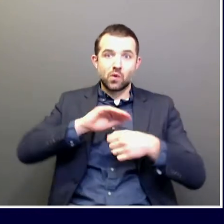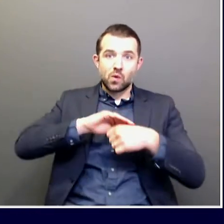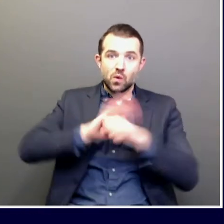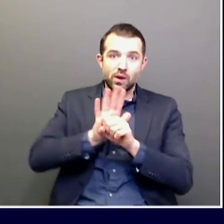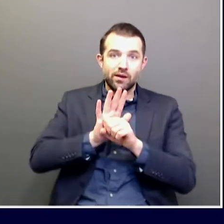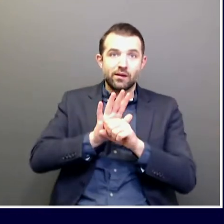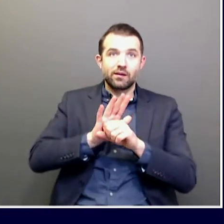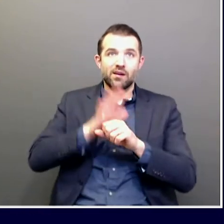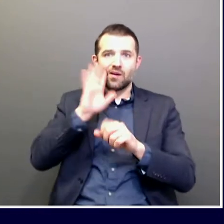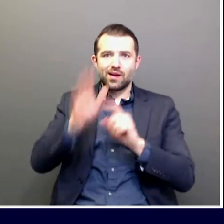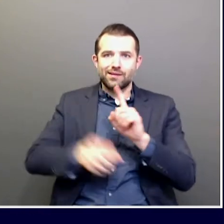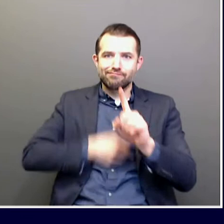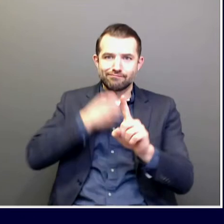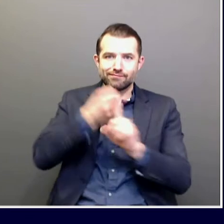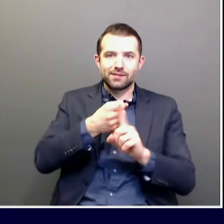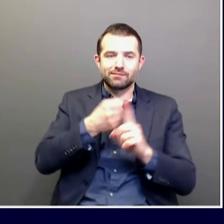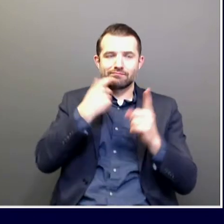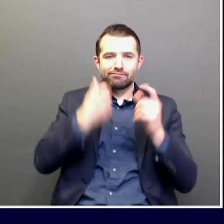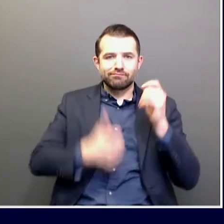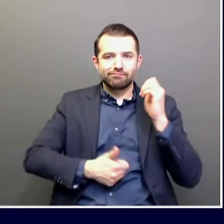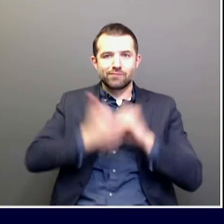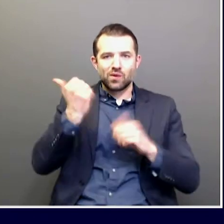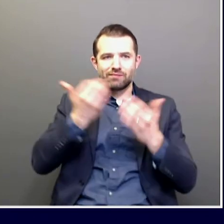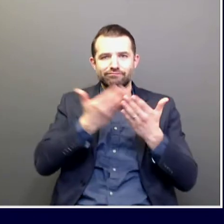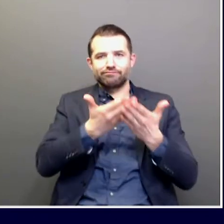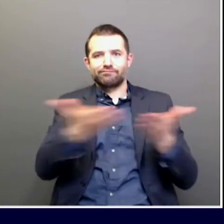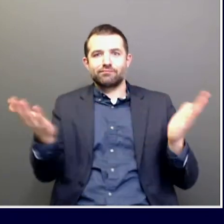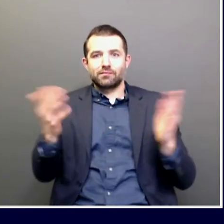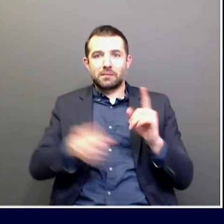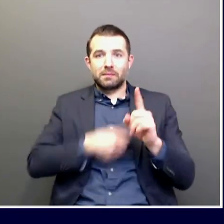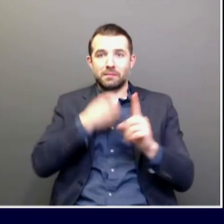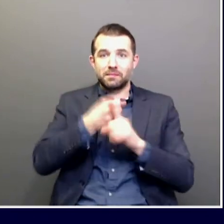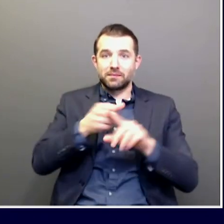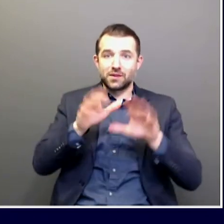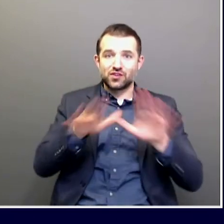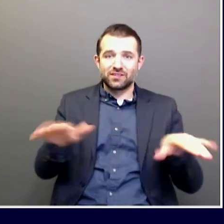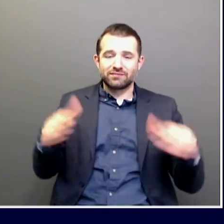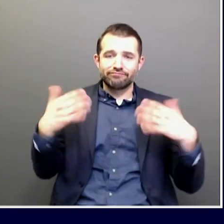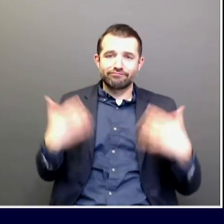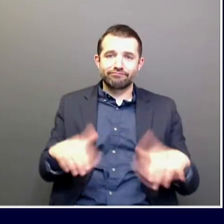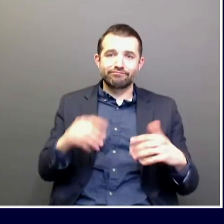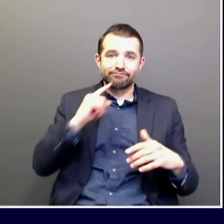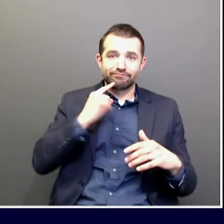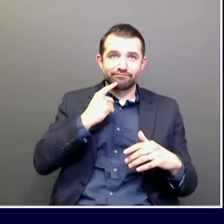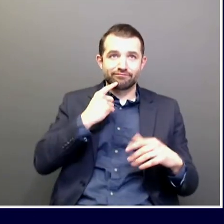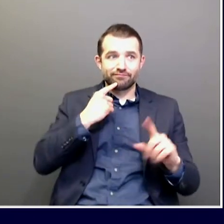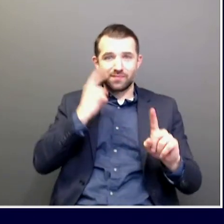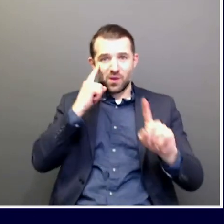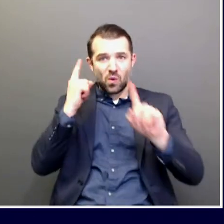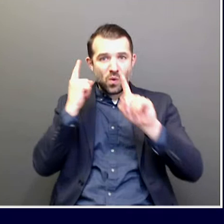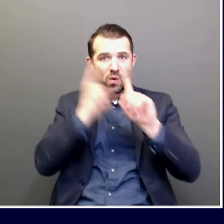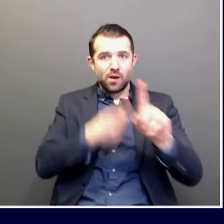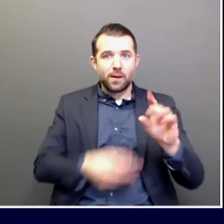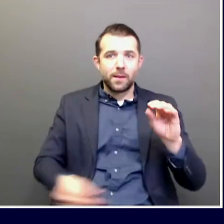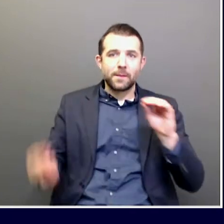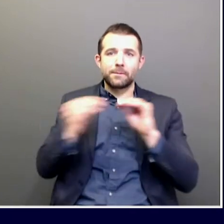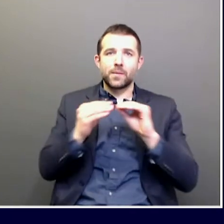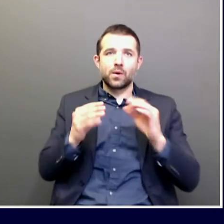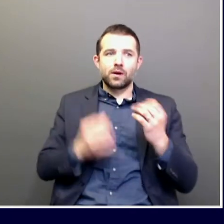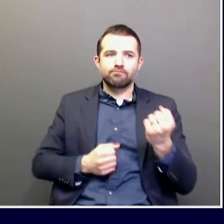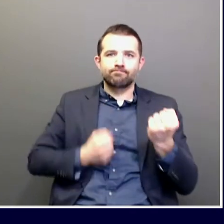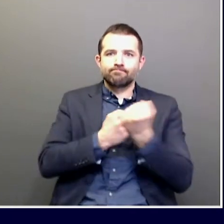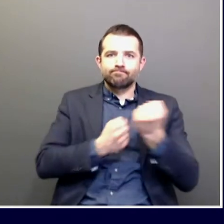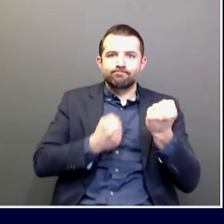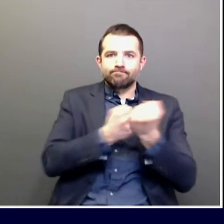both for your response. May I ask just a quick follow-up to that? The telehealth, I'm curious, I know that you're in the early stages of